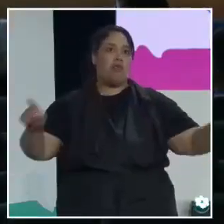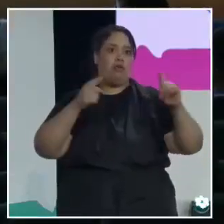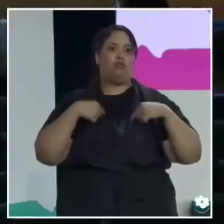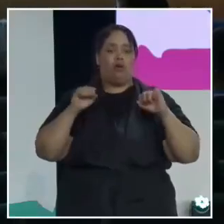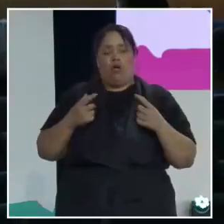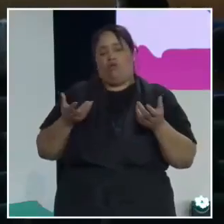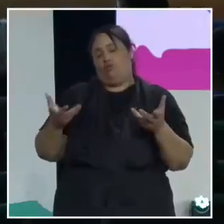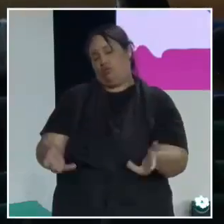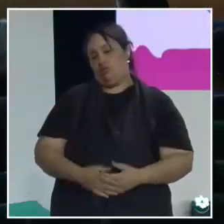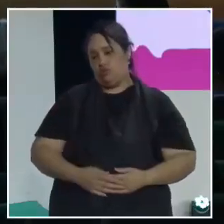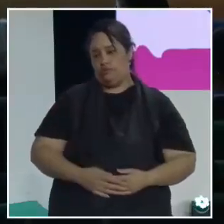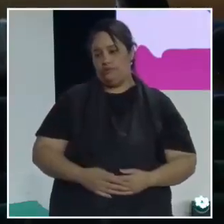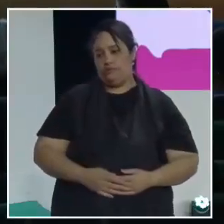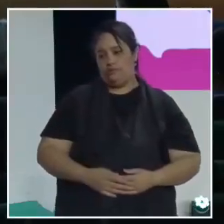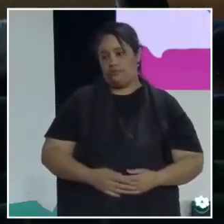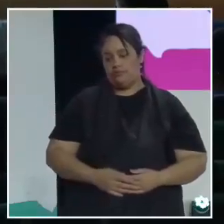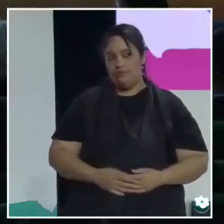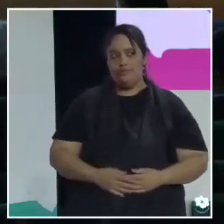Thanks again, Ndidi.